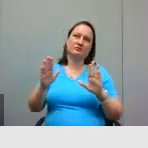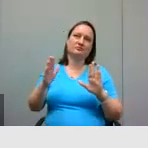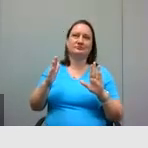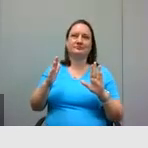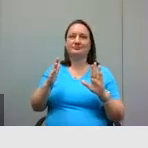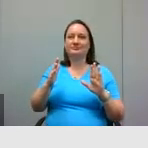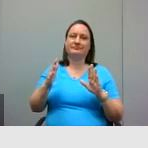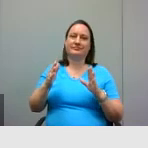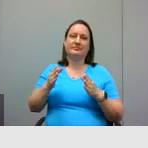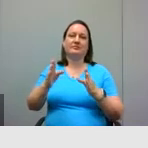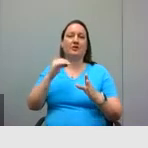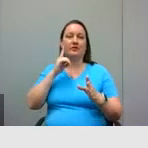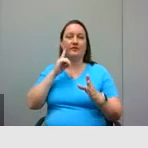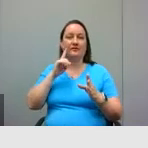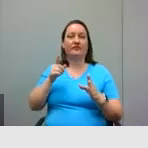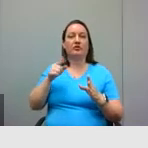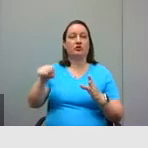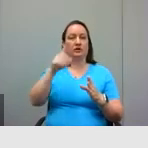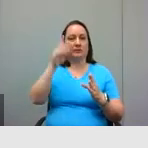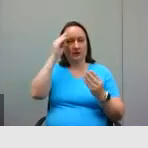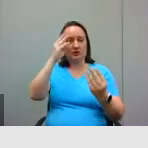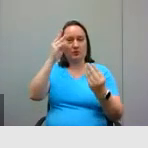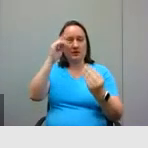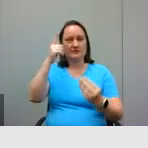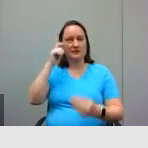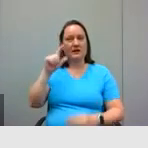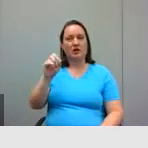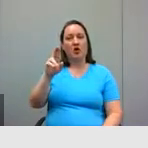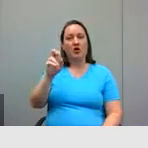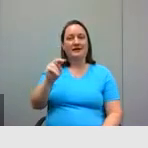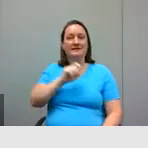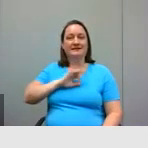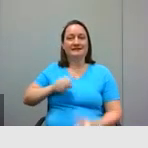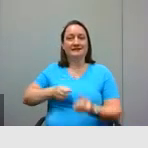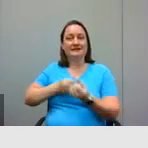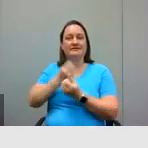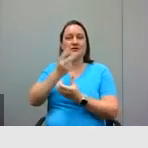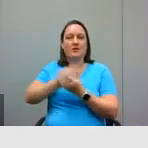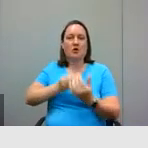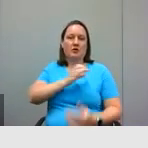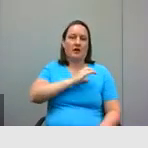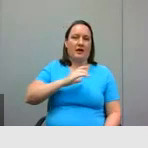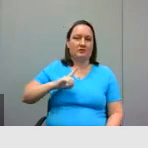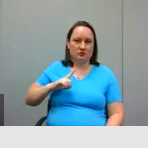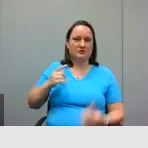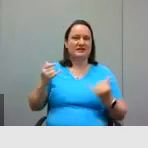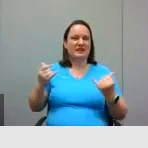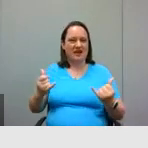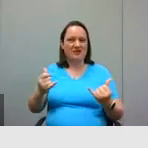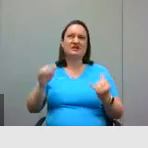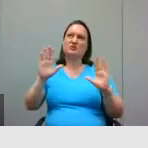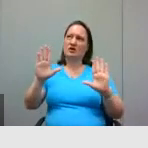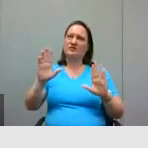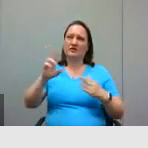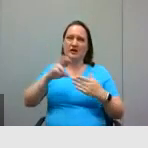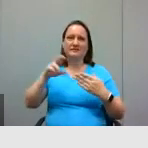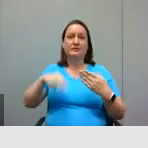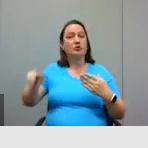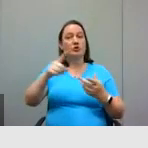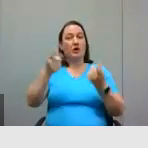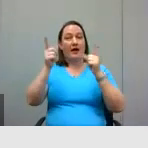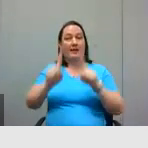all apprised because she staffs both of these councils now. So it's a wonderful outcome. You happen to